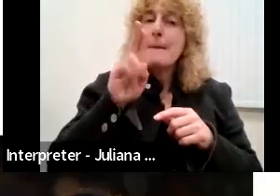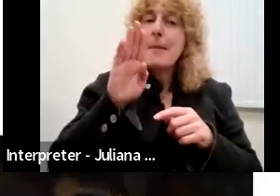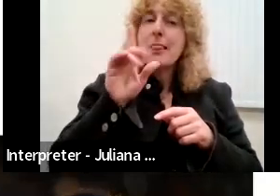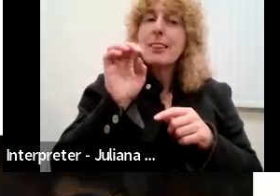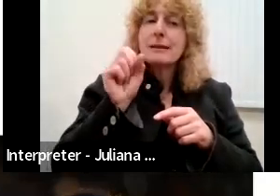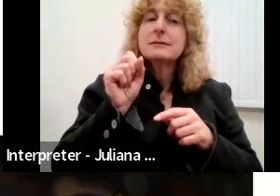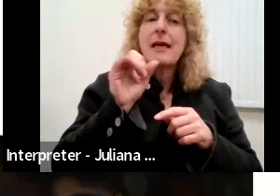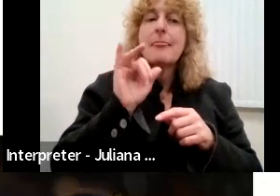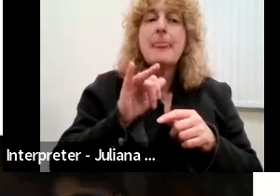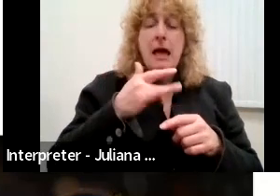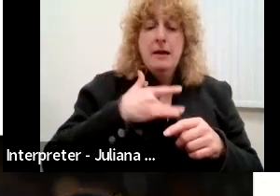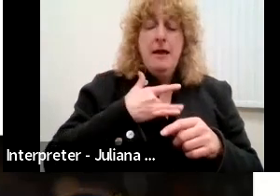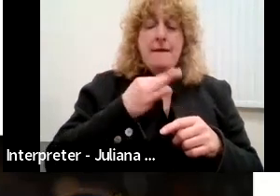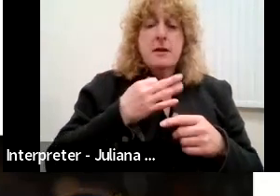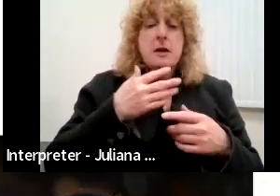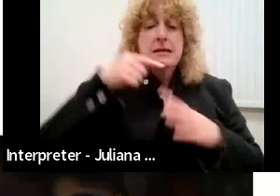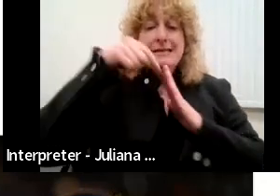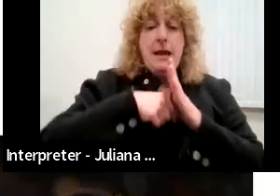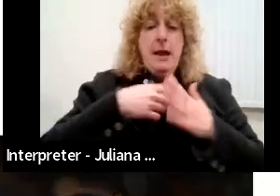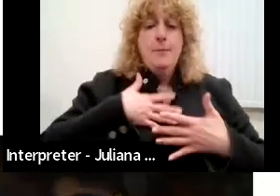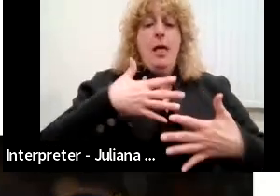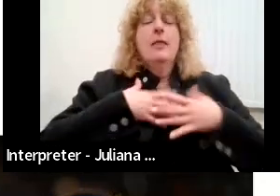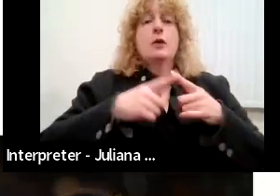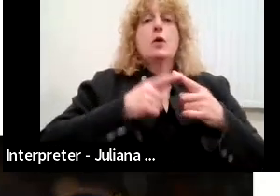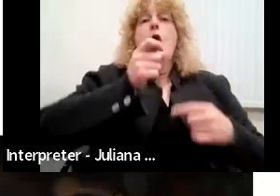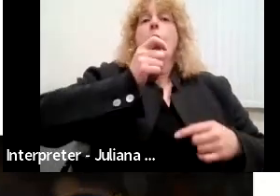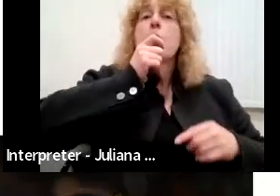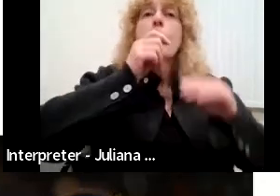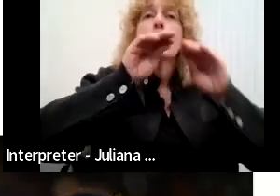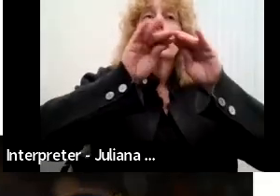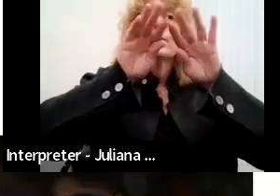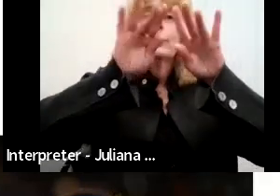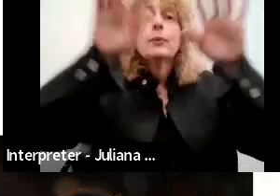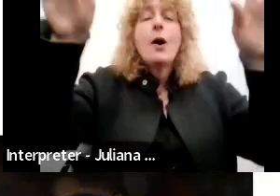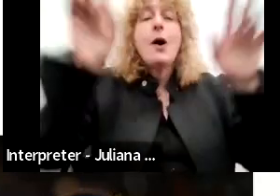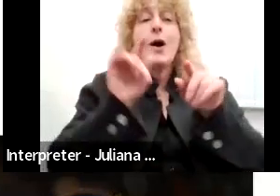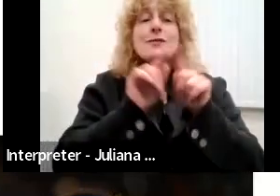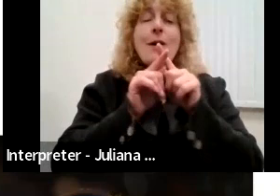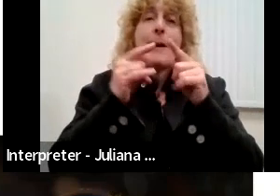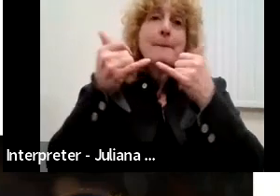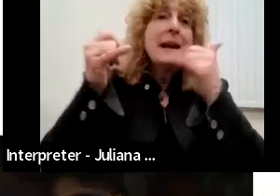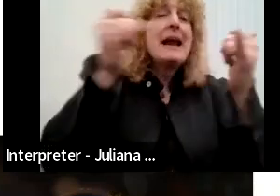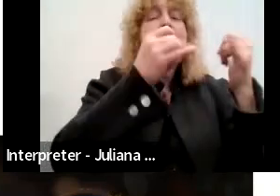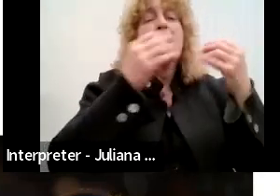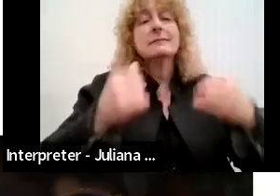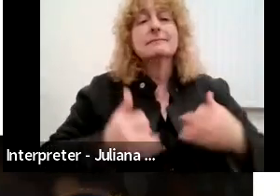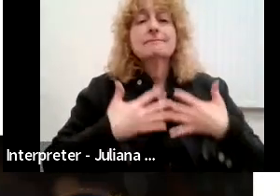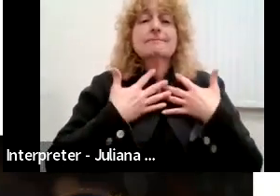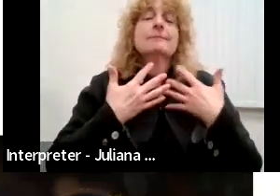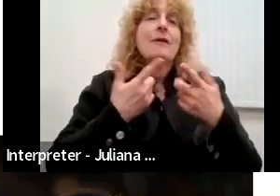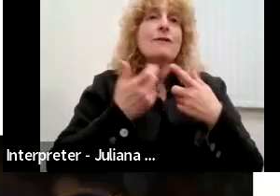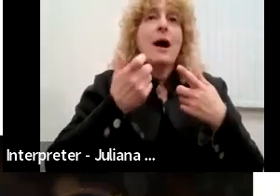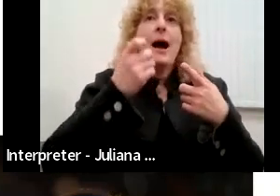sensation of taking a deep breath to blow out those bubbles. Also the play and arousal that comes with popping